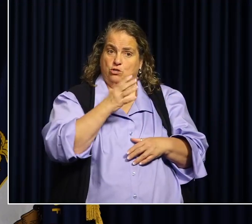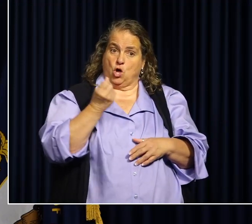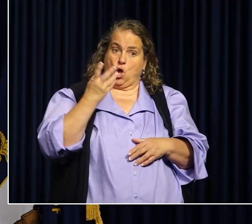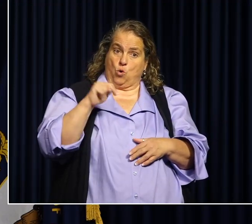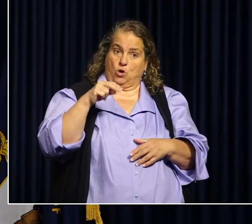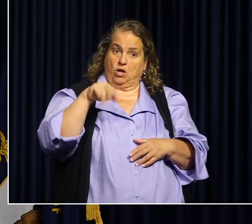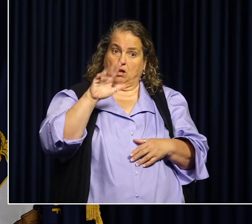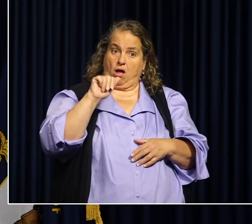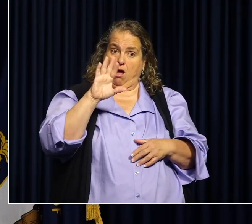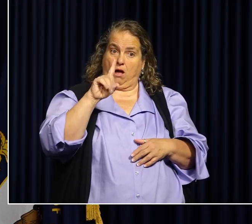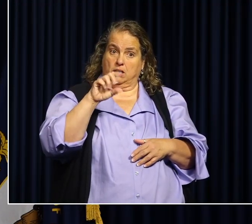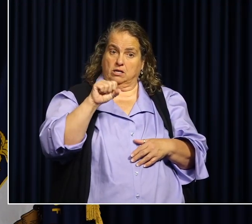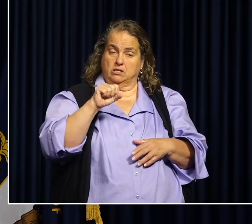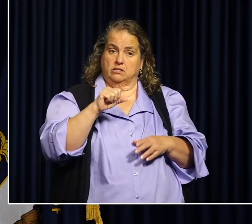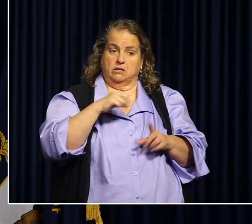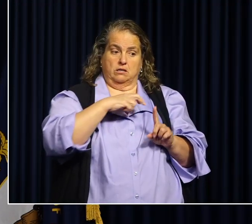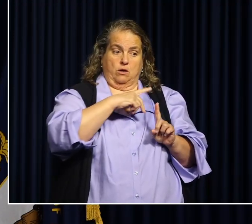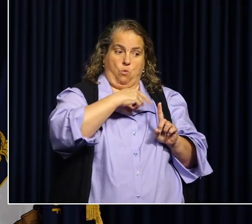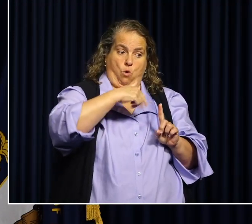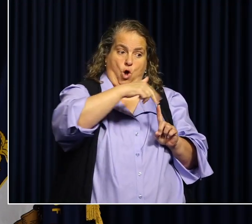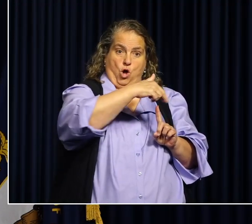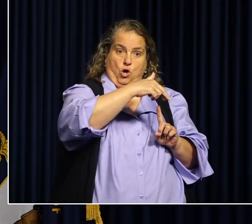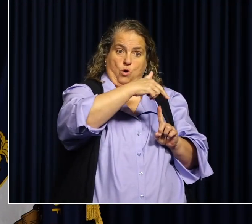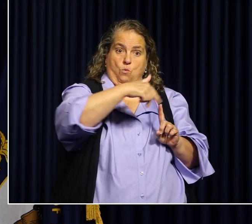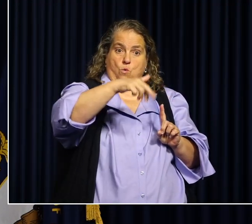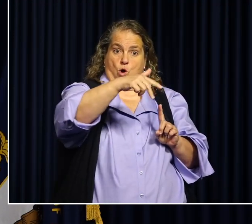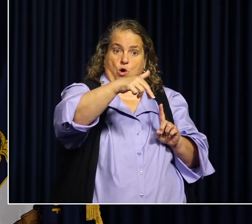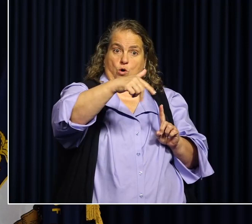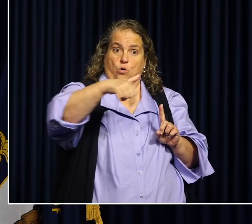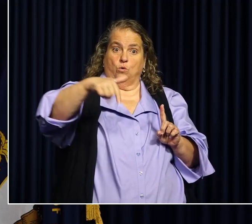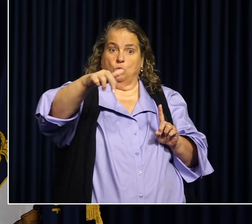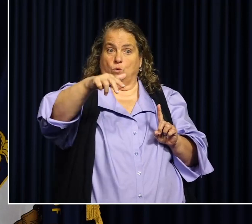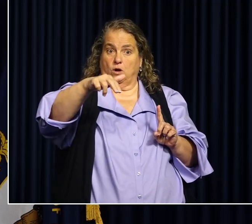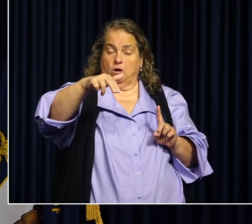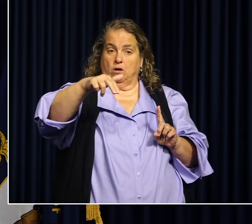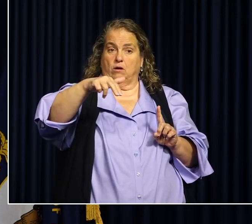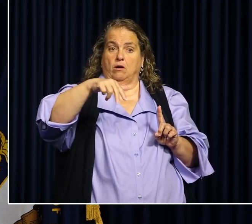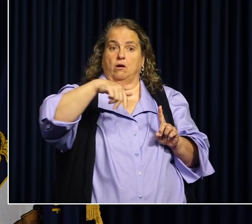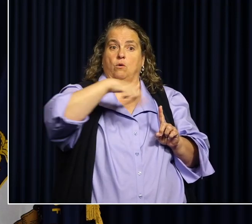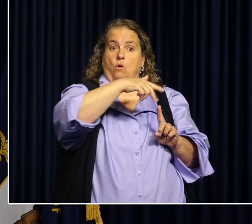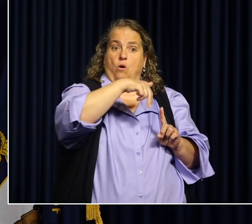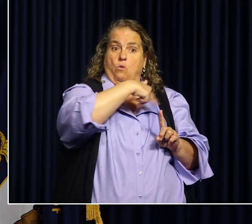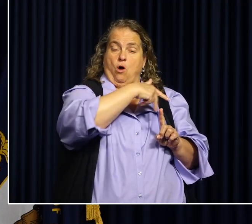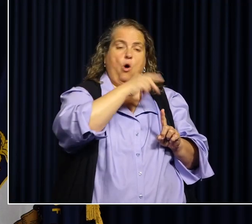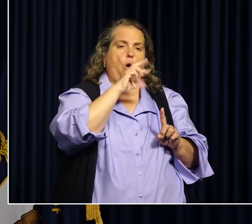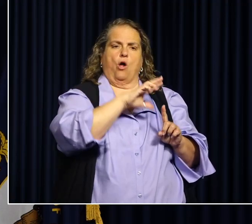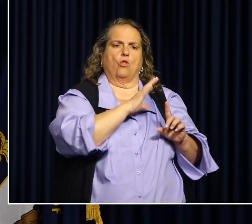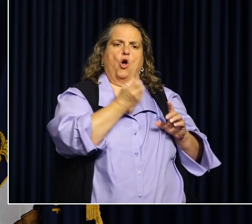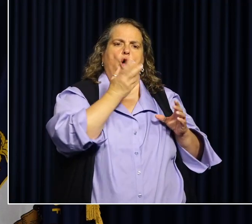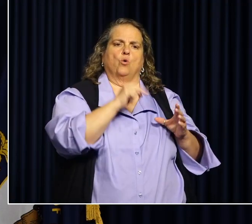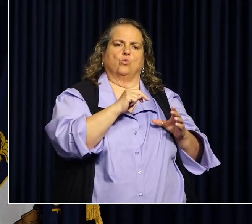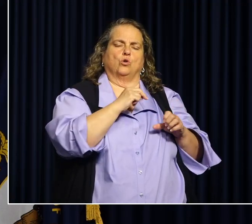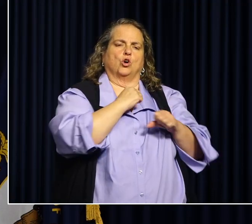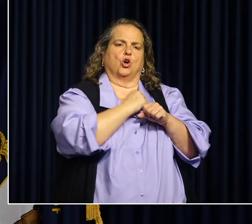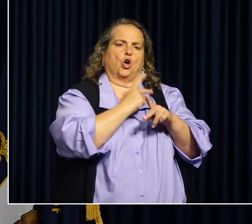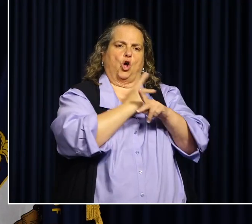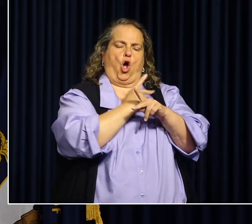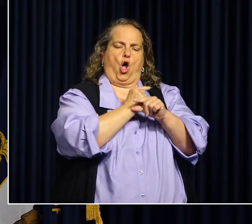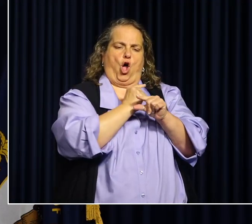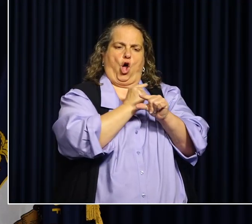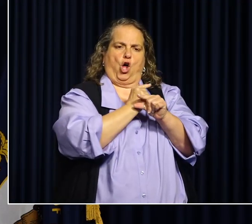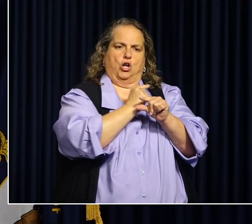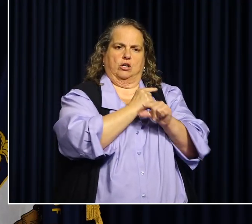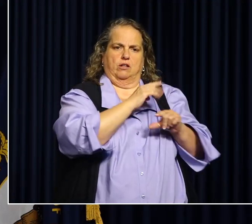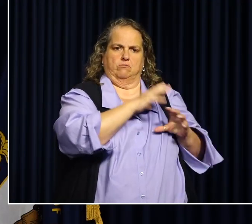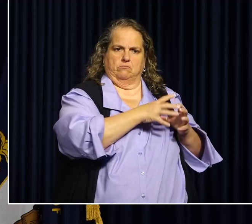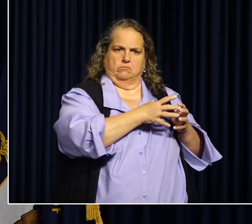in between those housing units, for example, in between units with vulnerable people or negative people and positive people? So the question is on Green River